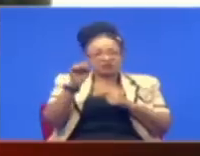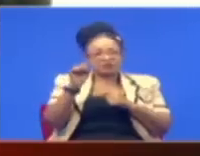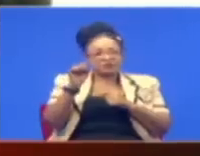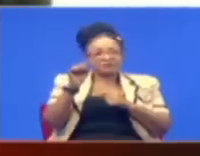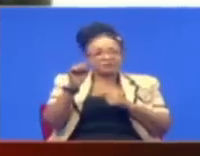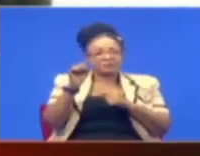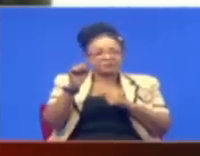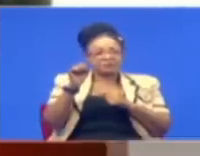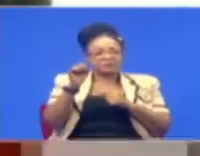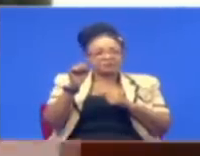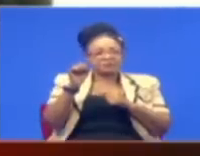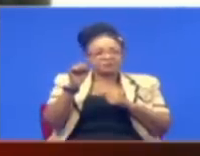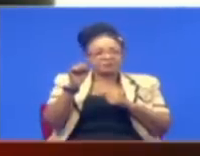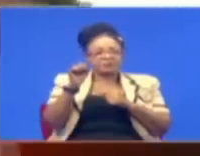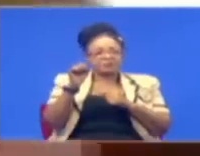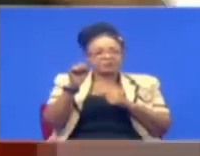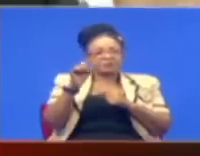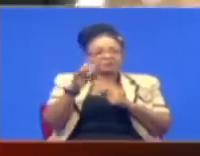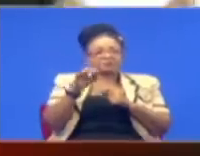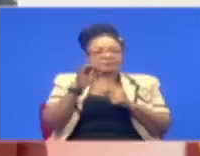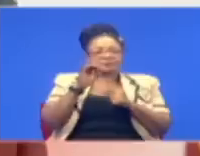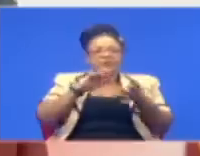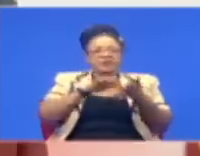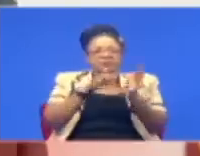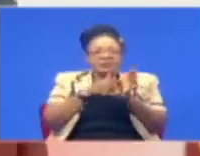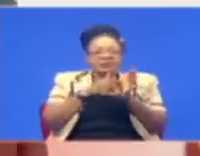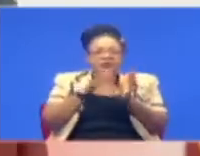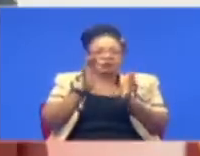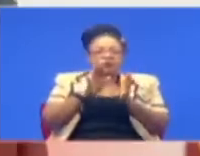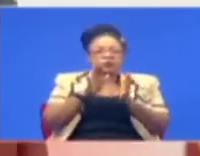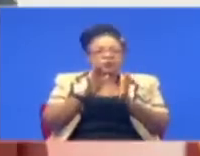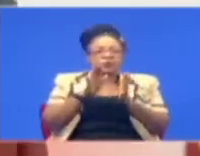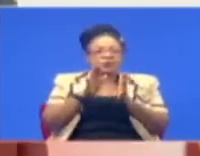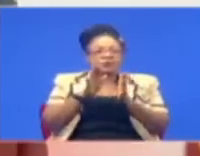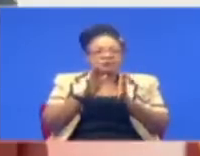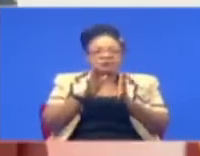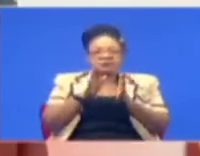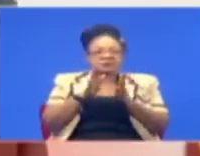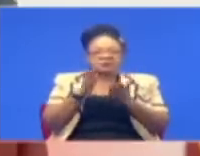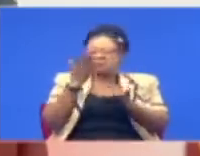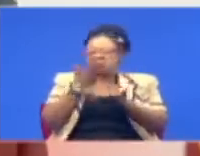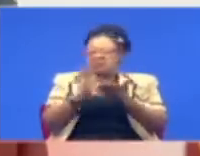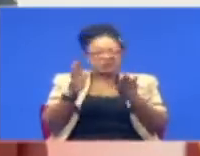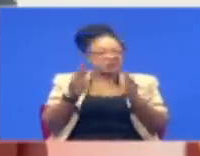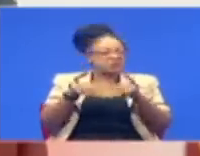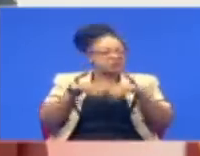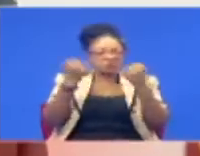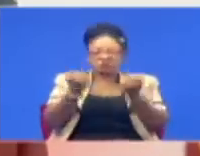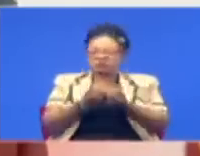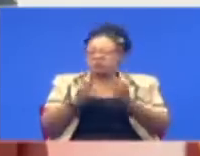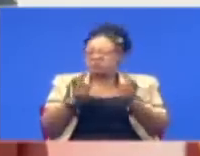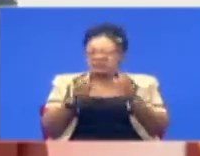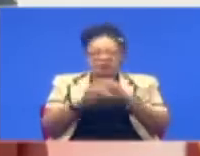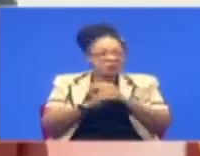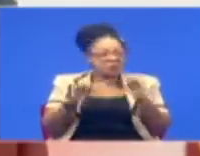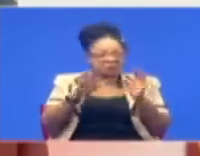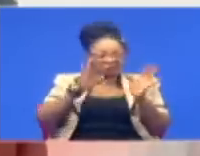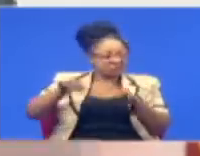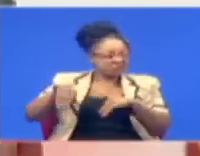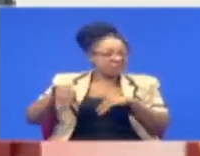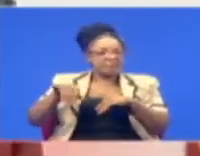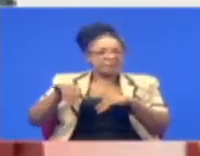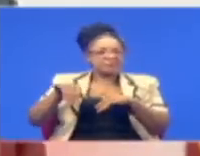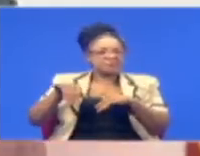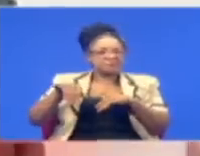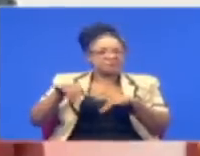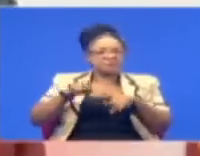There is a word you used that says you are closed, you are not part of social media, that is for other people.